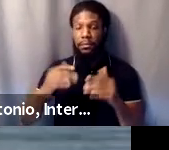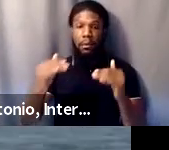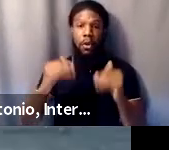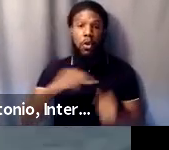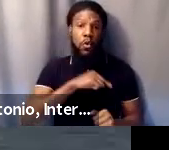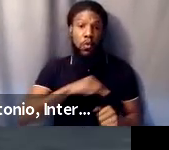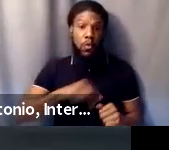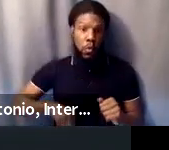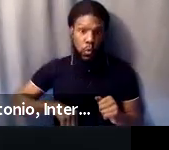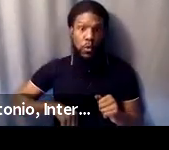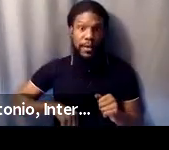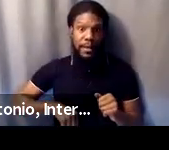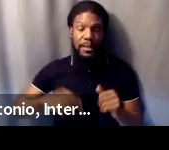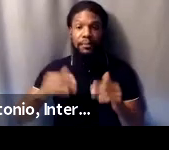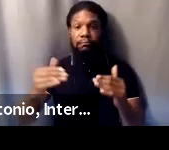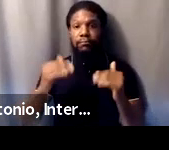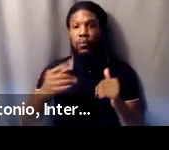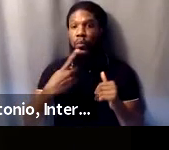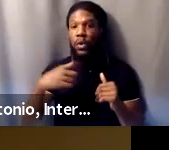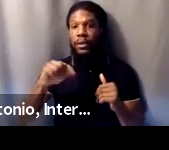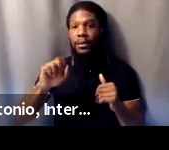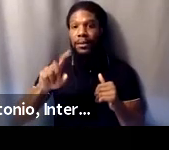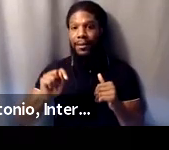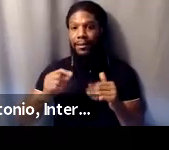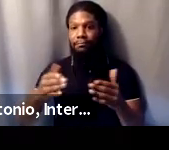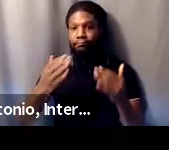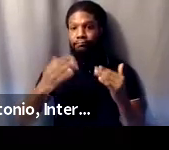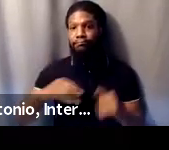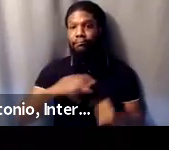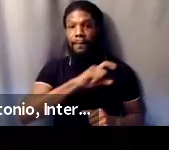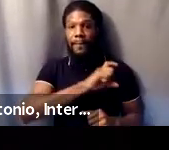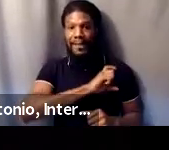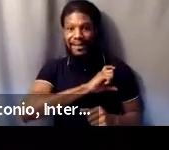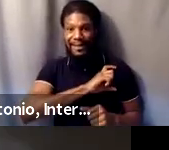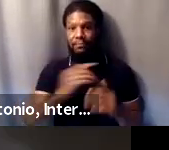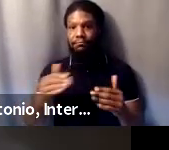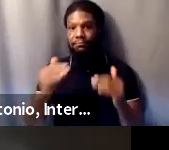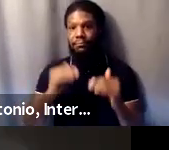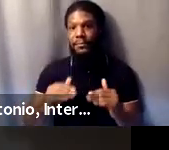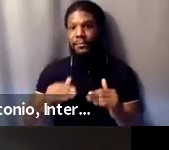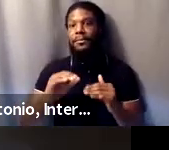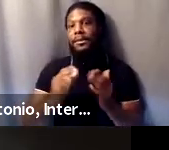Girls, Police Officer, Sailor, and Jack in the Green.